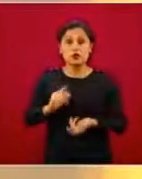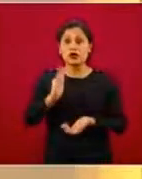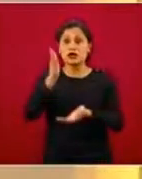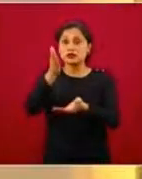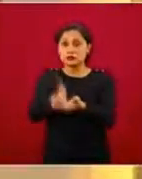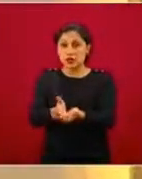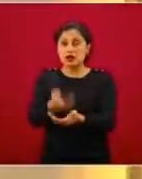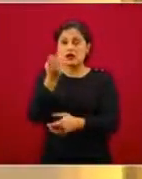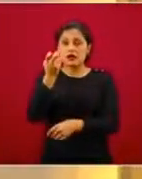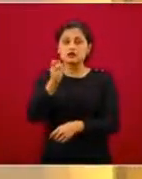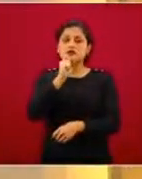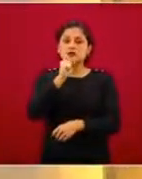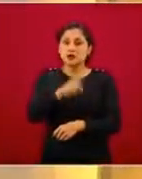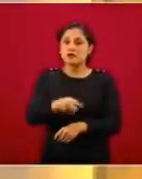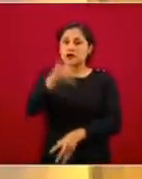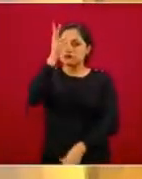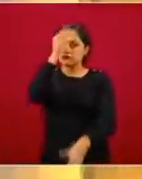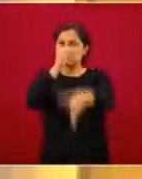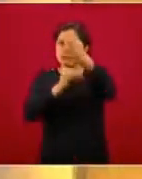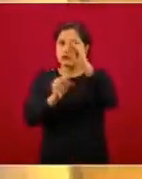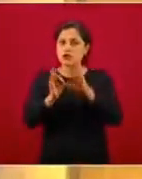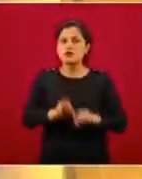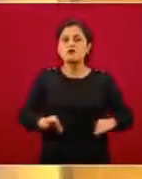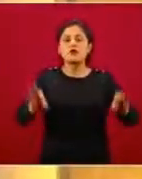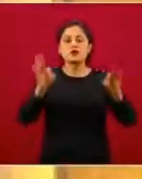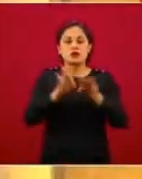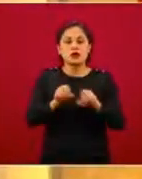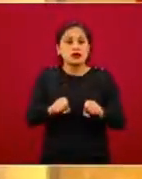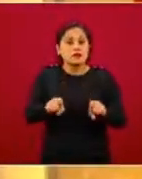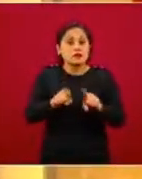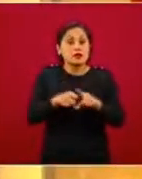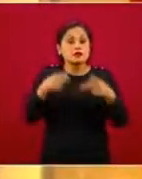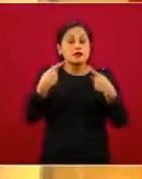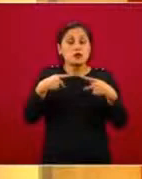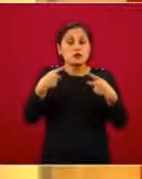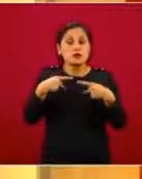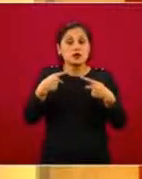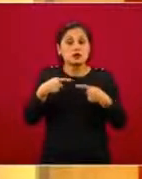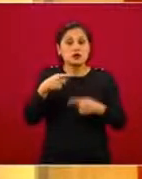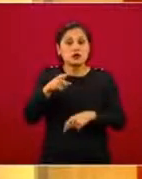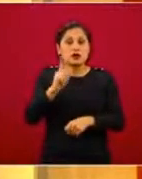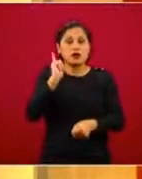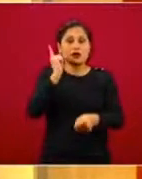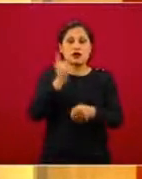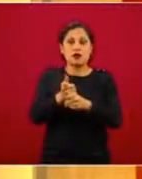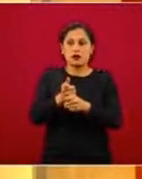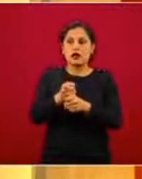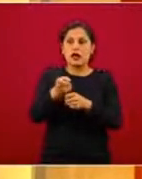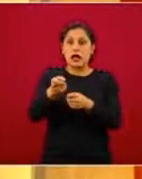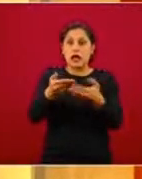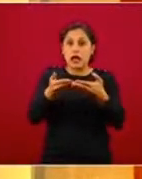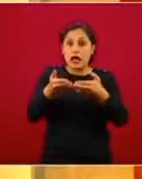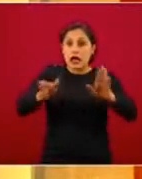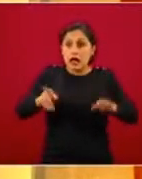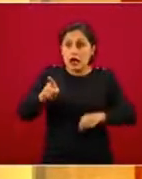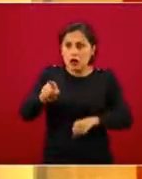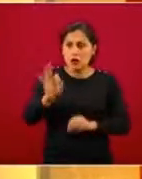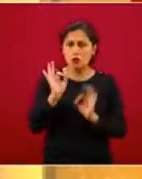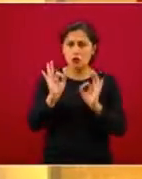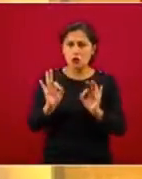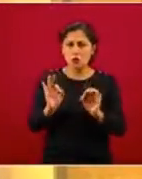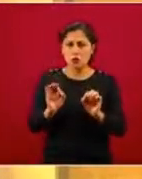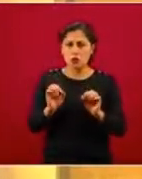the clients. It's also very important for clients to be able to